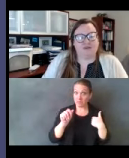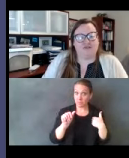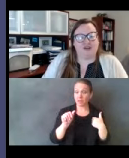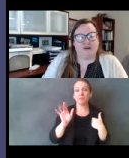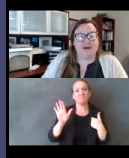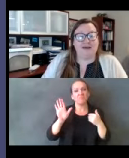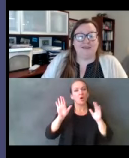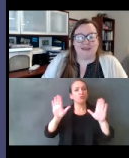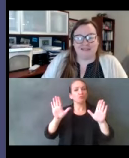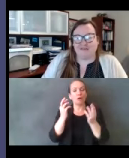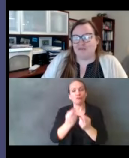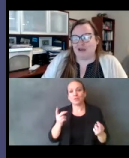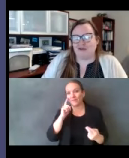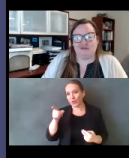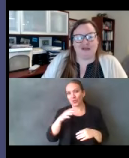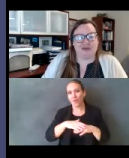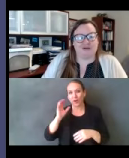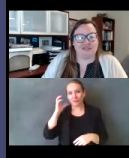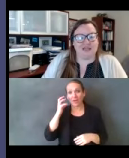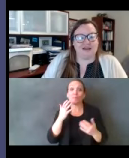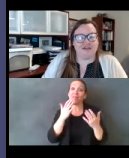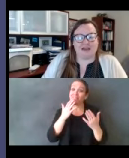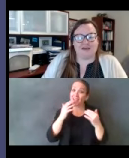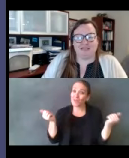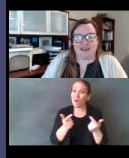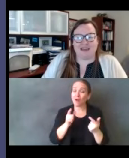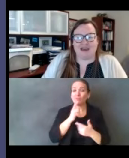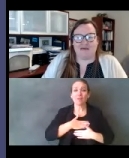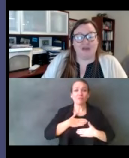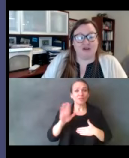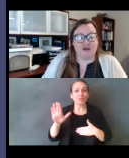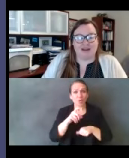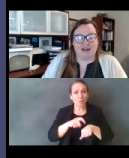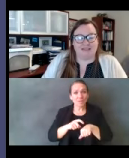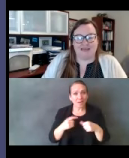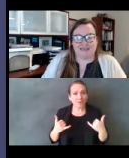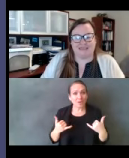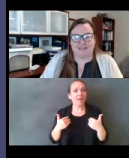great resource for you. Thanks, everybody. We really appreciated your time today. We